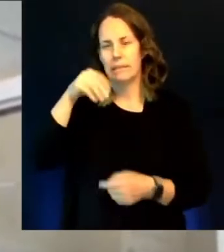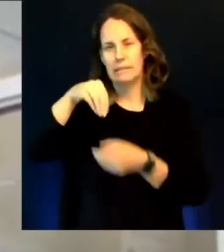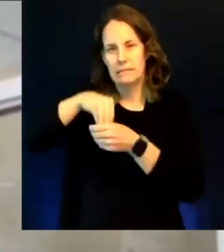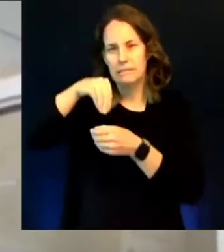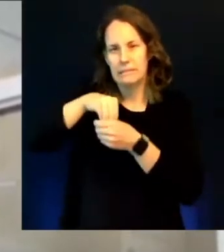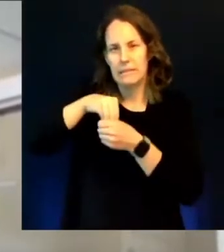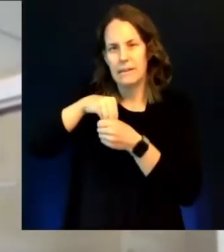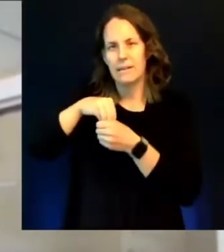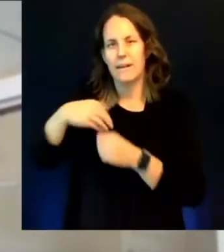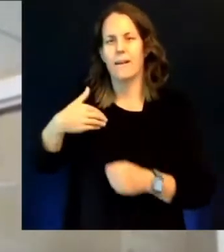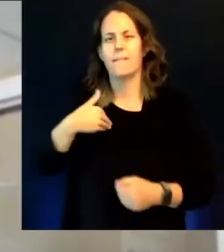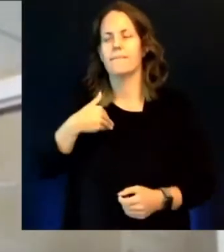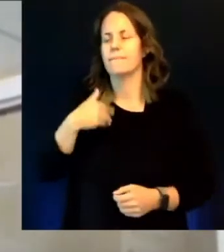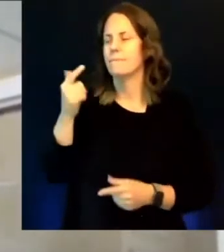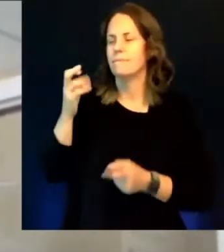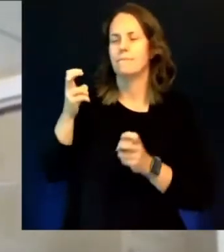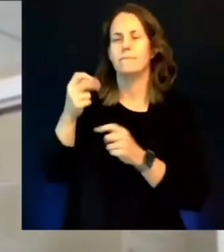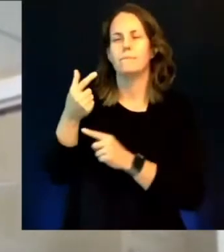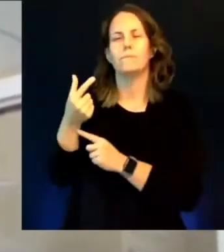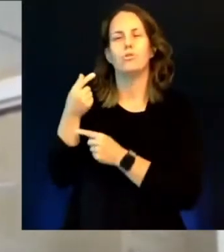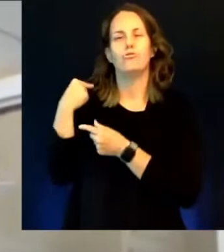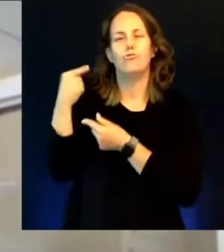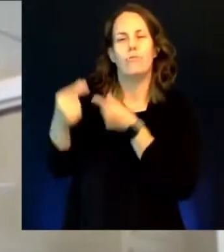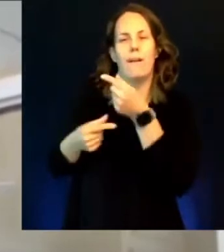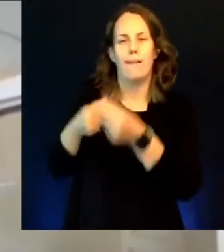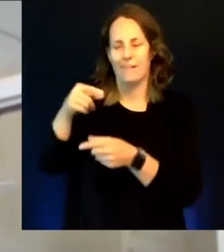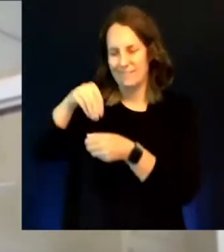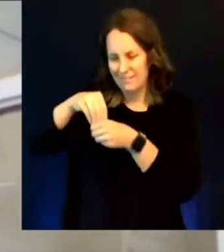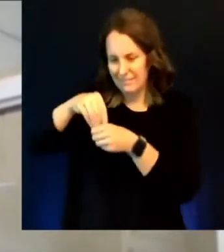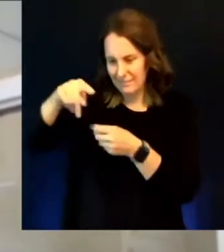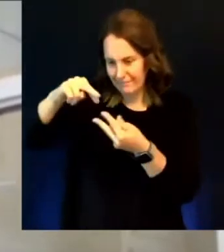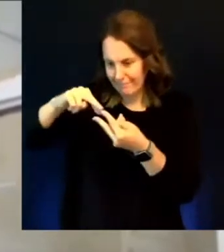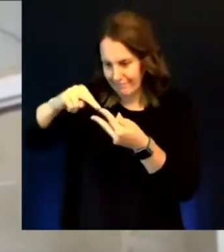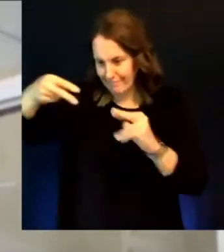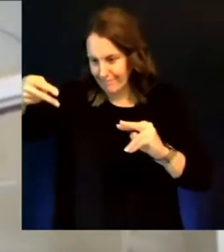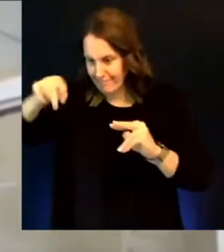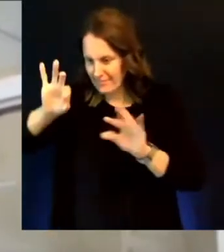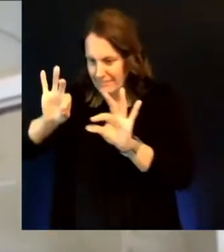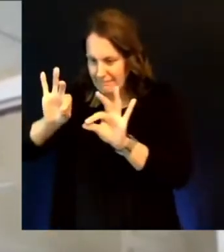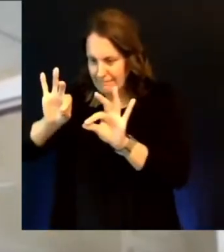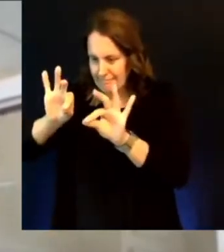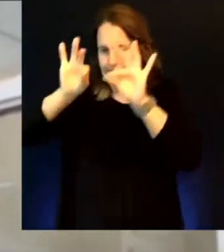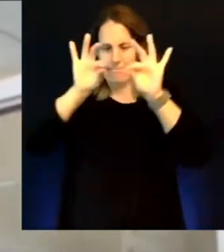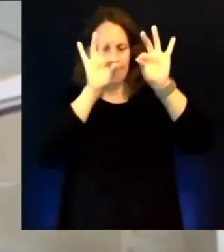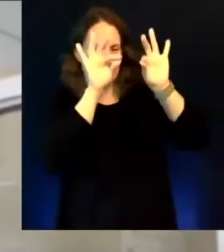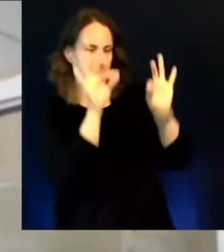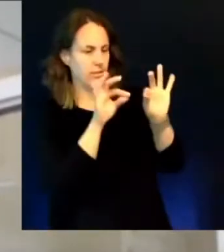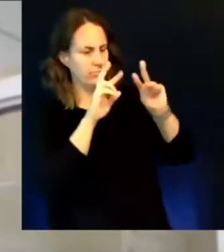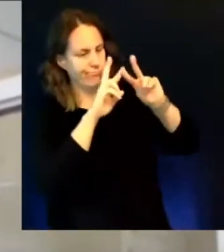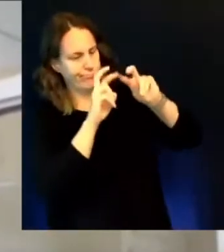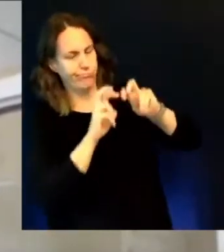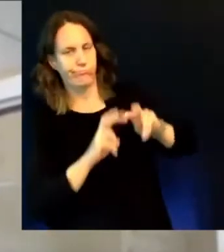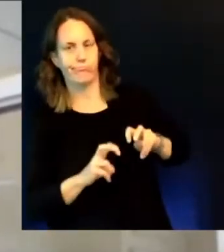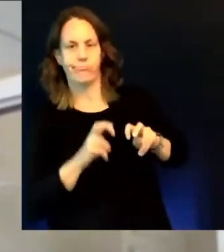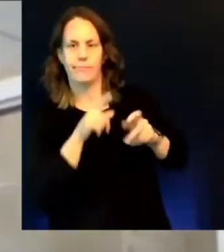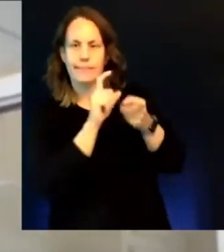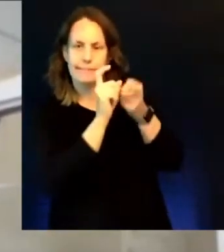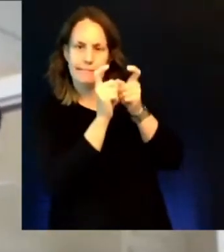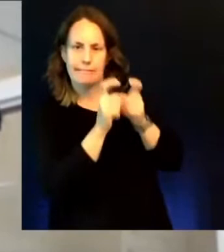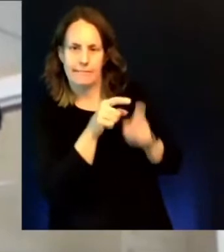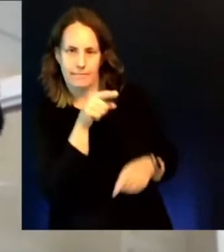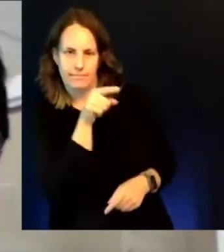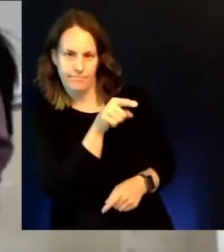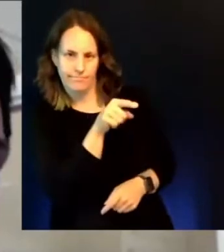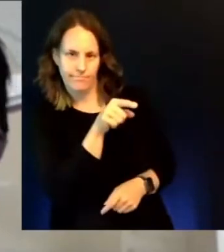by the vaccinated person's cellular machinery to create the protein that causes the immune response. The